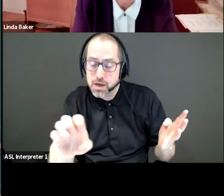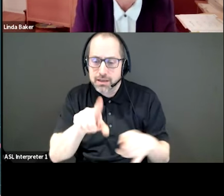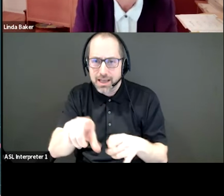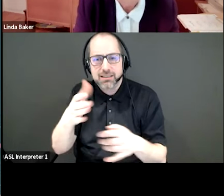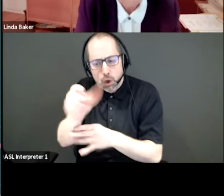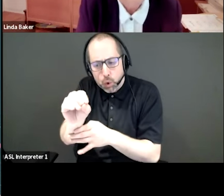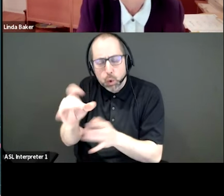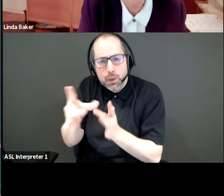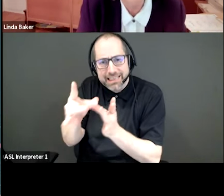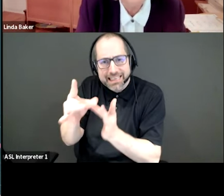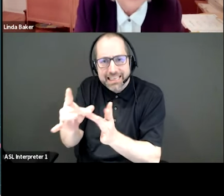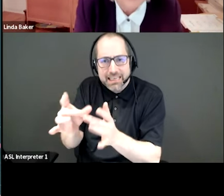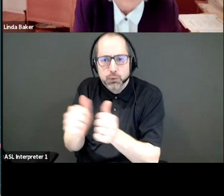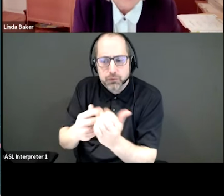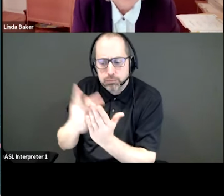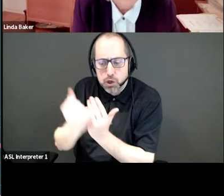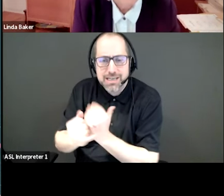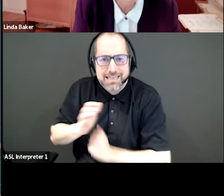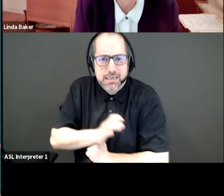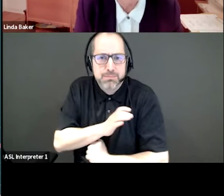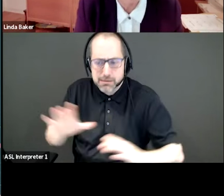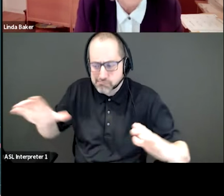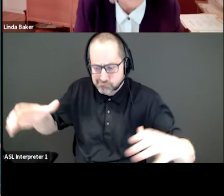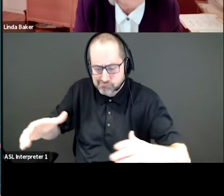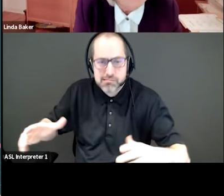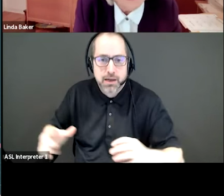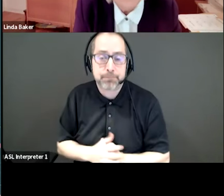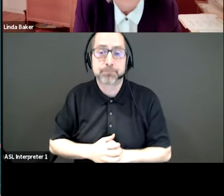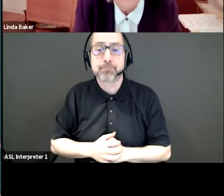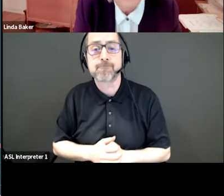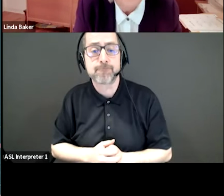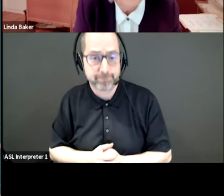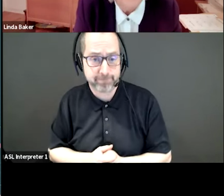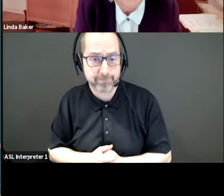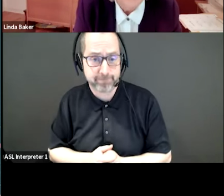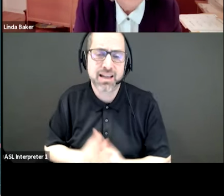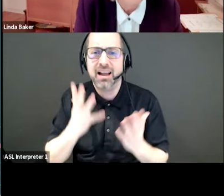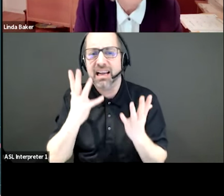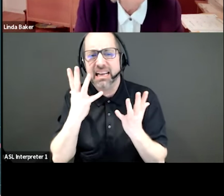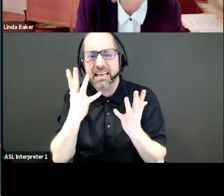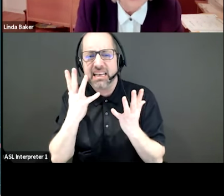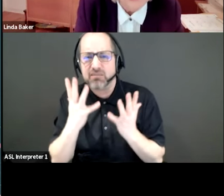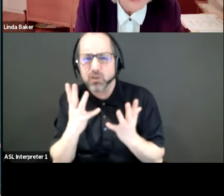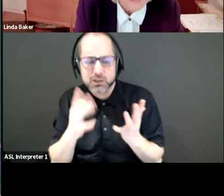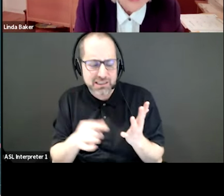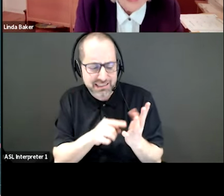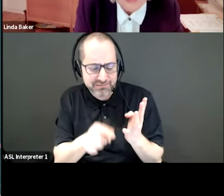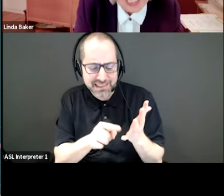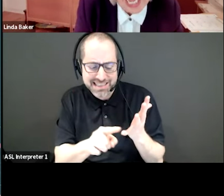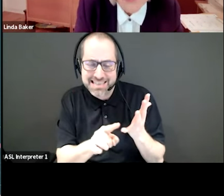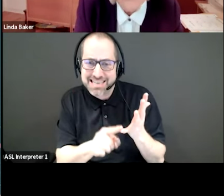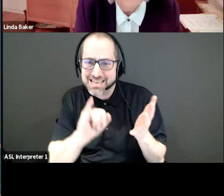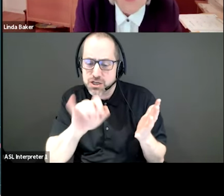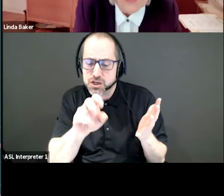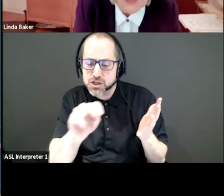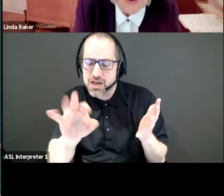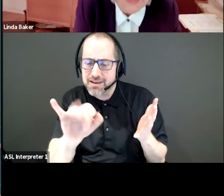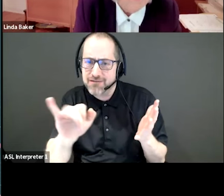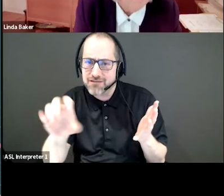Committee. Unfortunately, due to a last minute situation, Jen Flood and